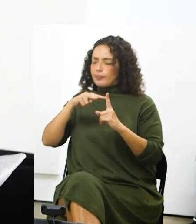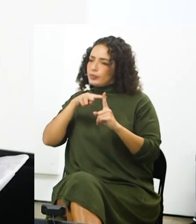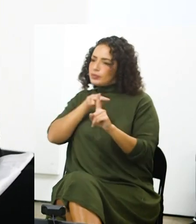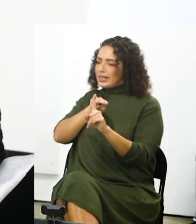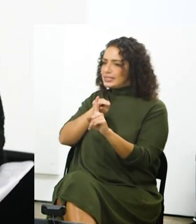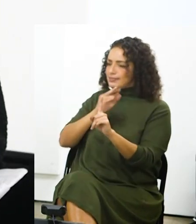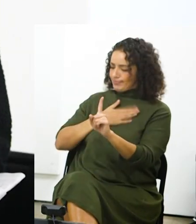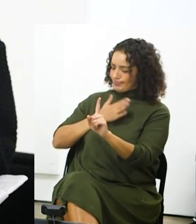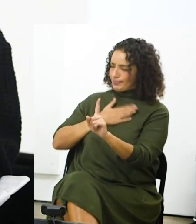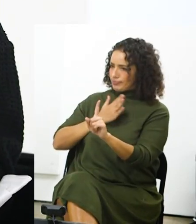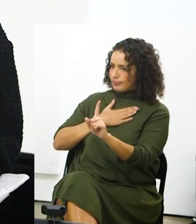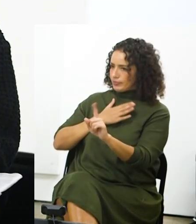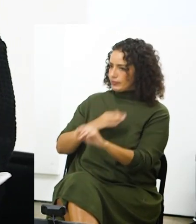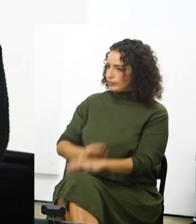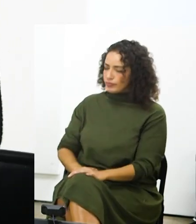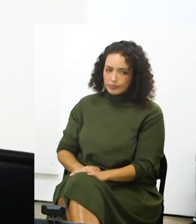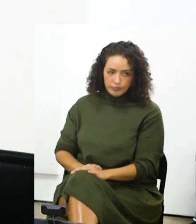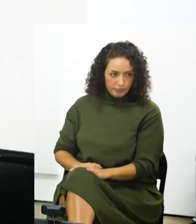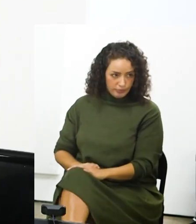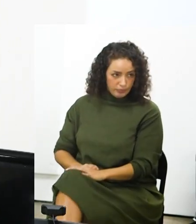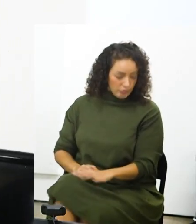experiences.